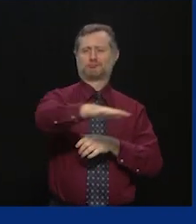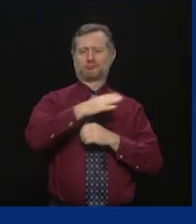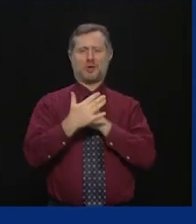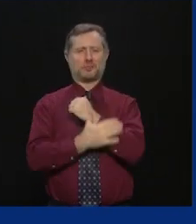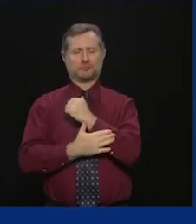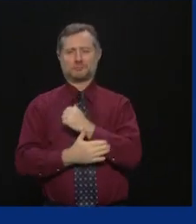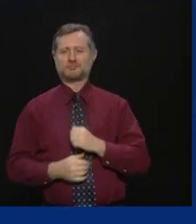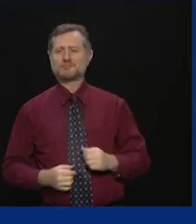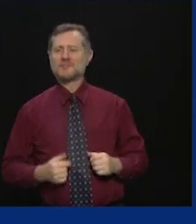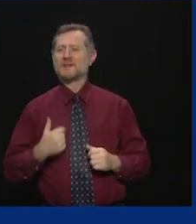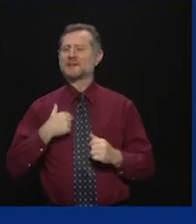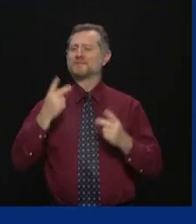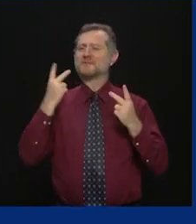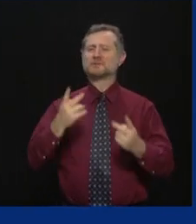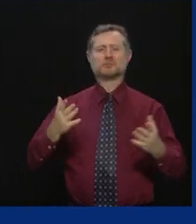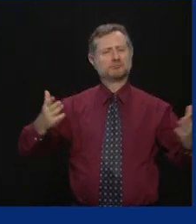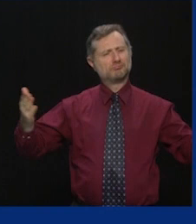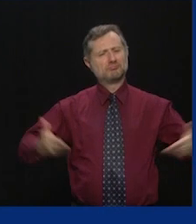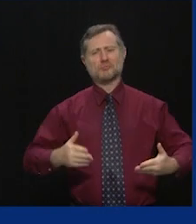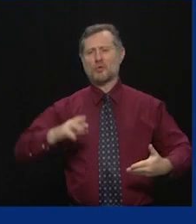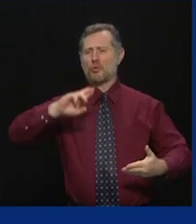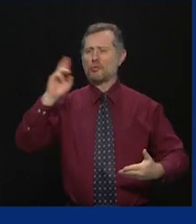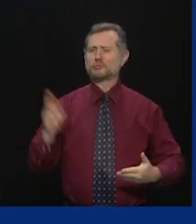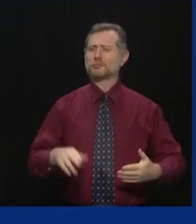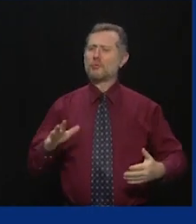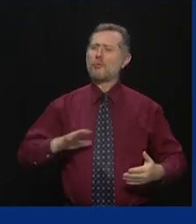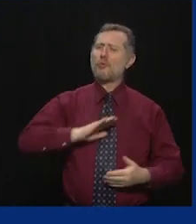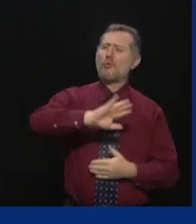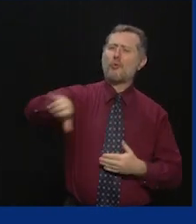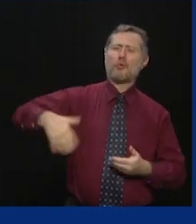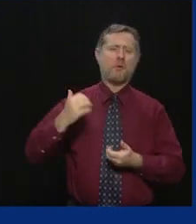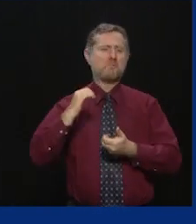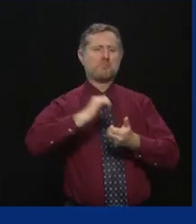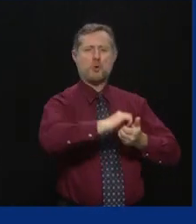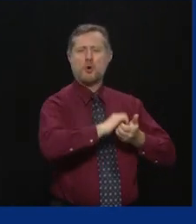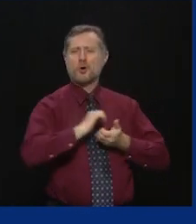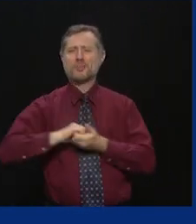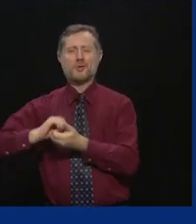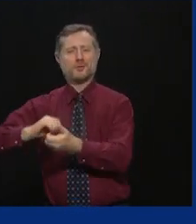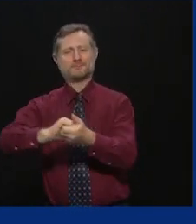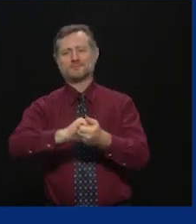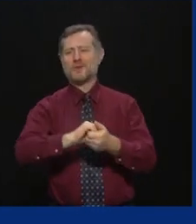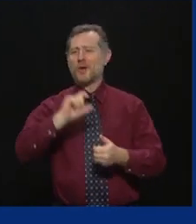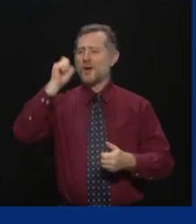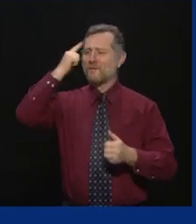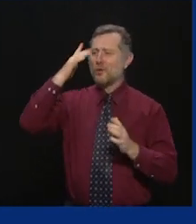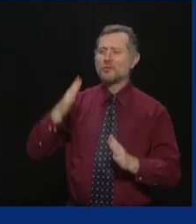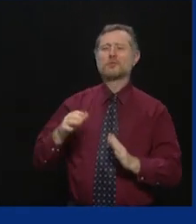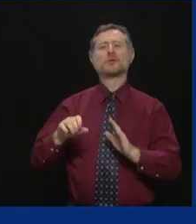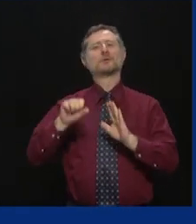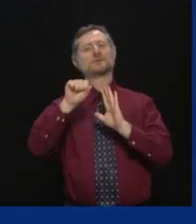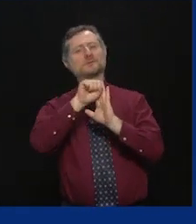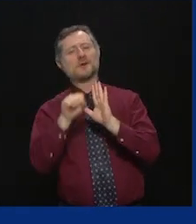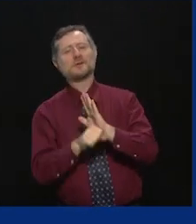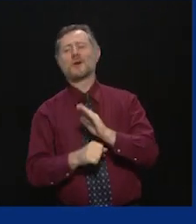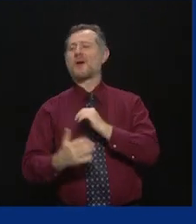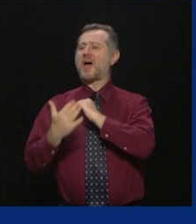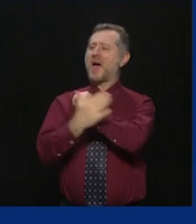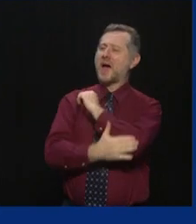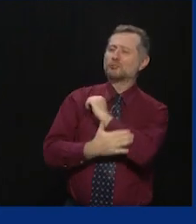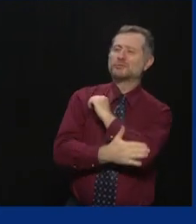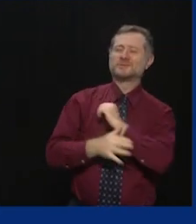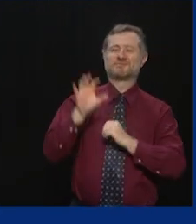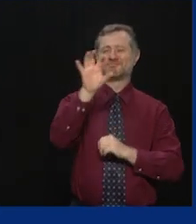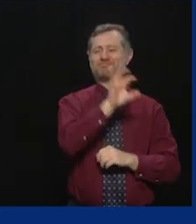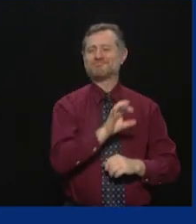Visit Rochester, as well as all of our partners in government at the state, the county, and the city. Through ROC 2025, we